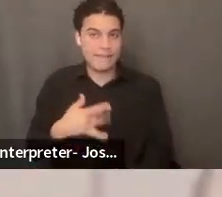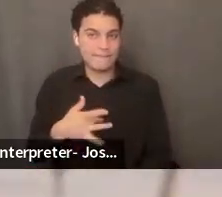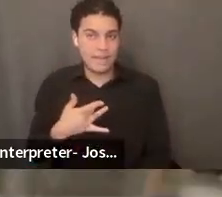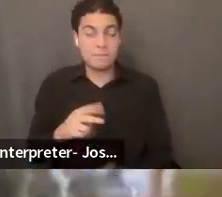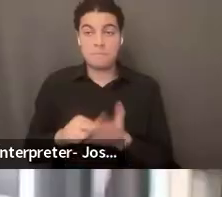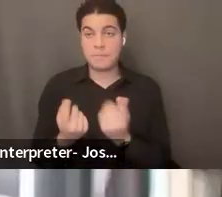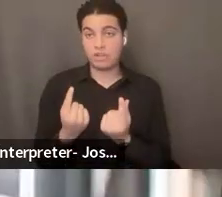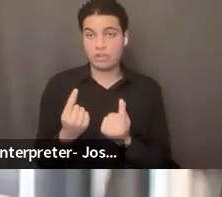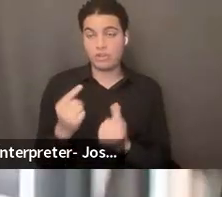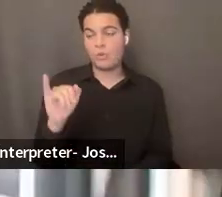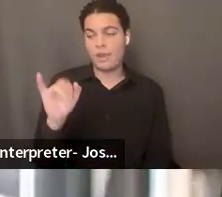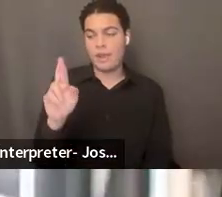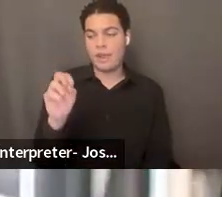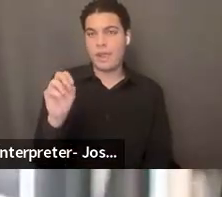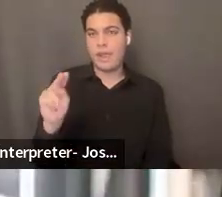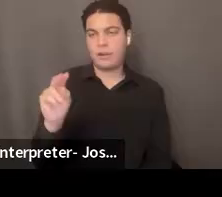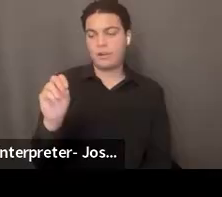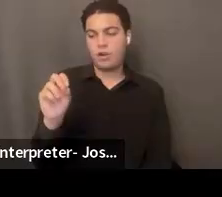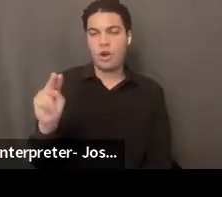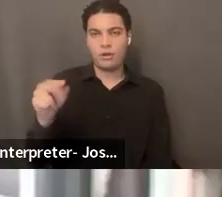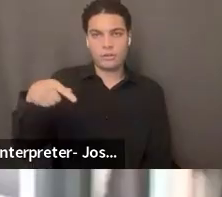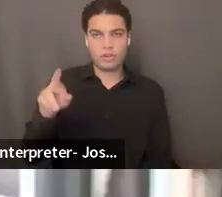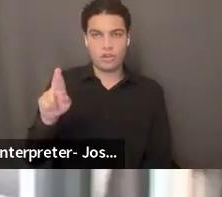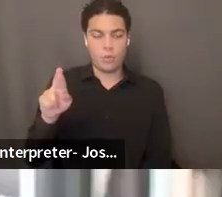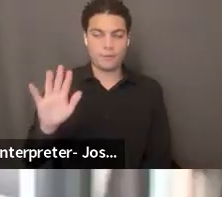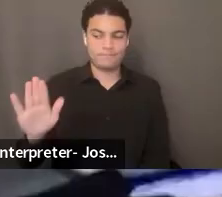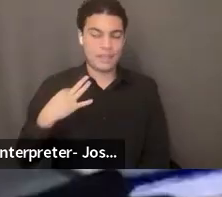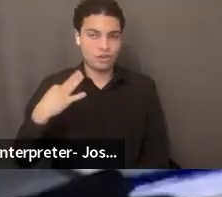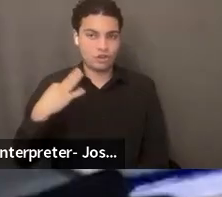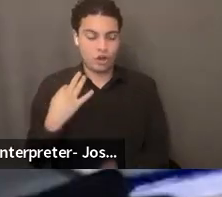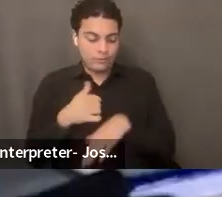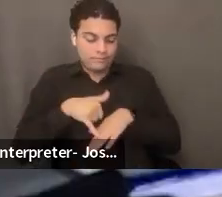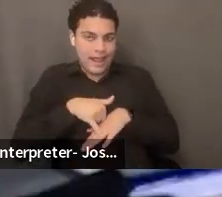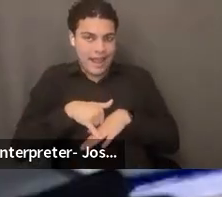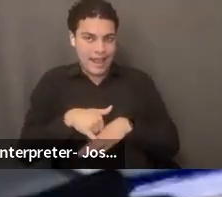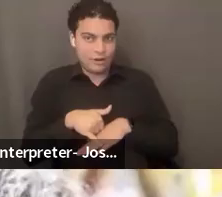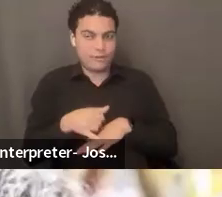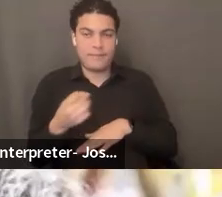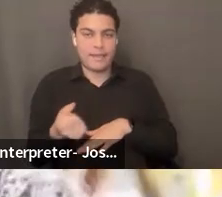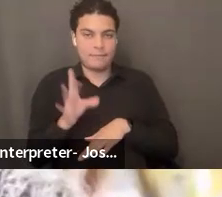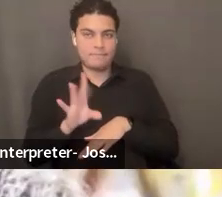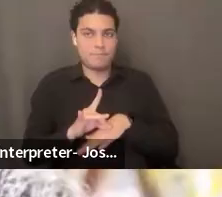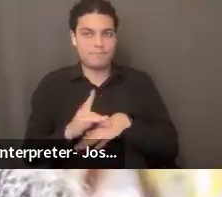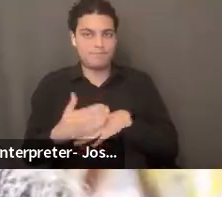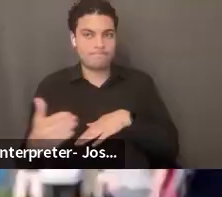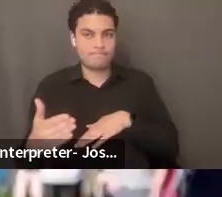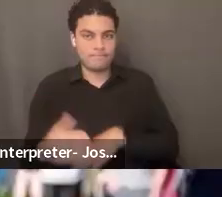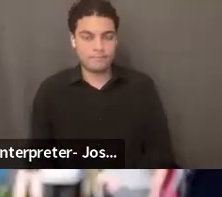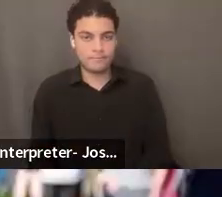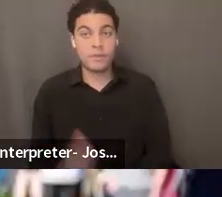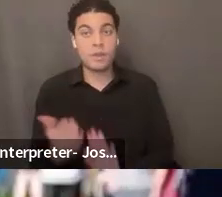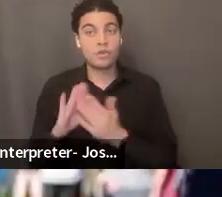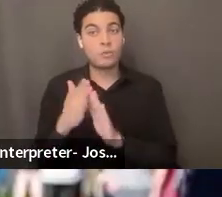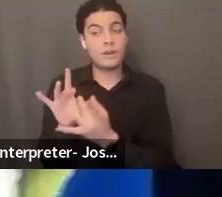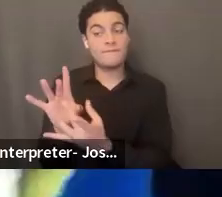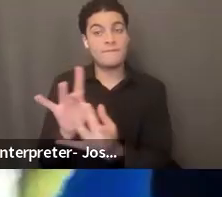touch, which has worked out tremendous. The community feedback's been great. I hear a lot of people tell me that I filled a